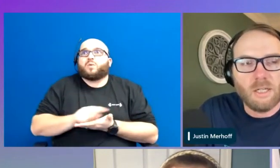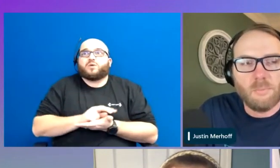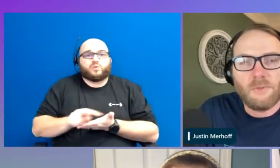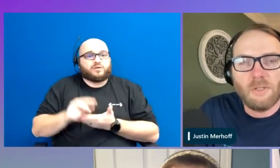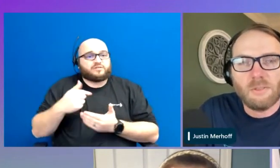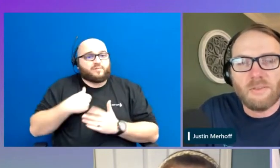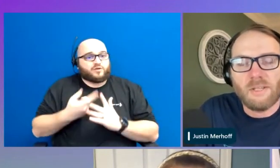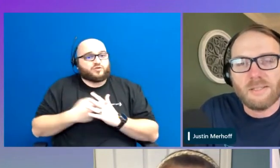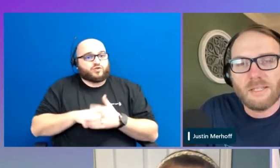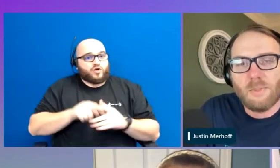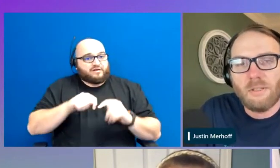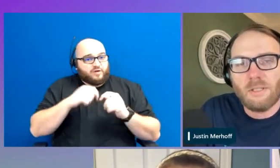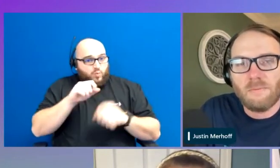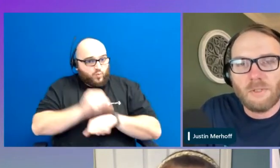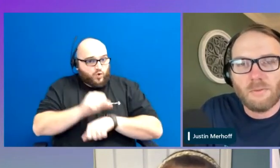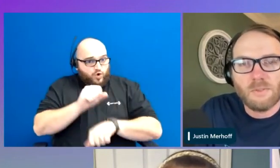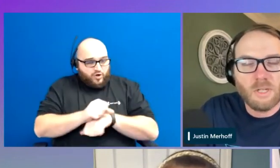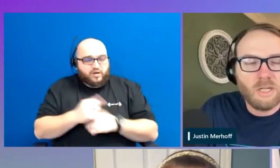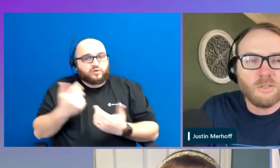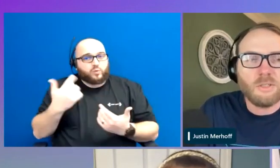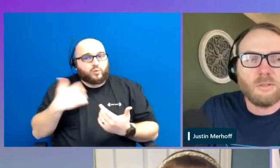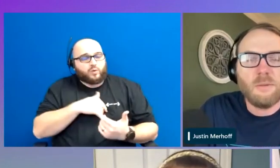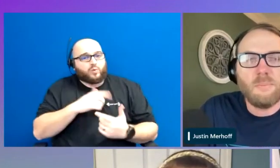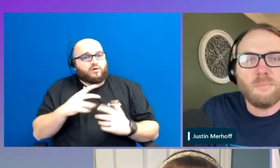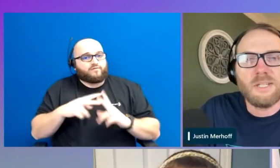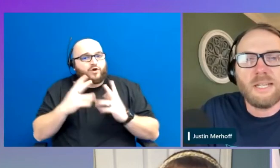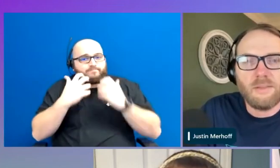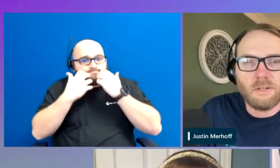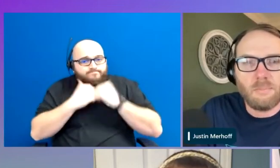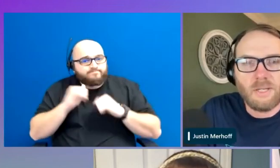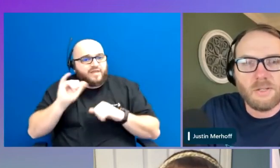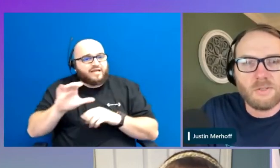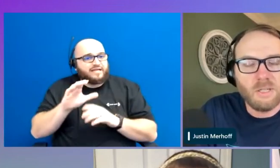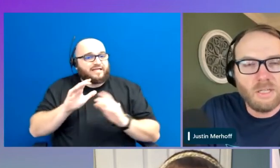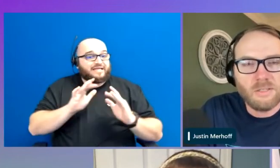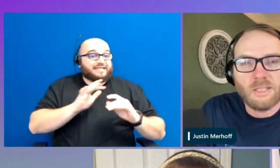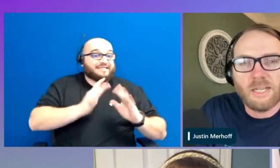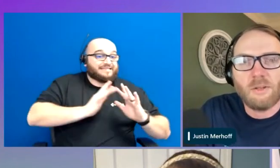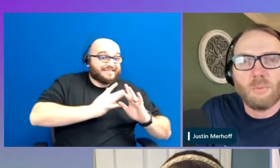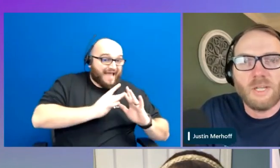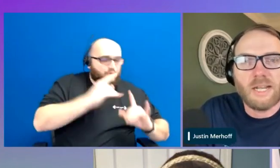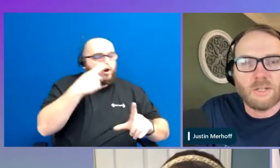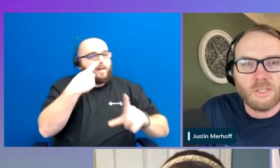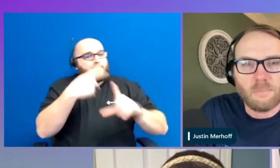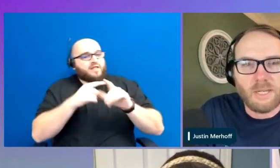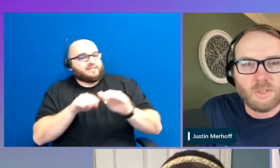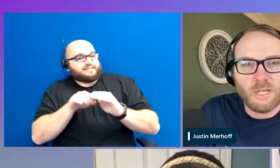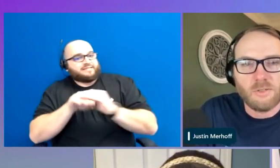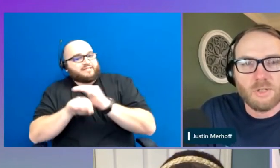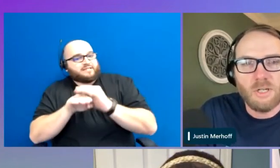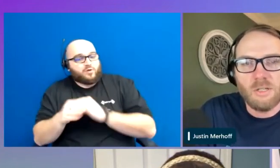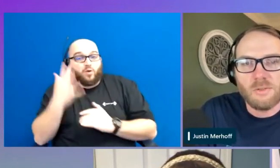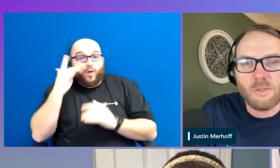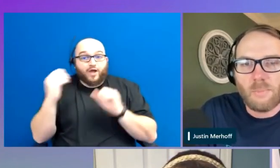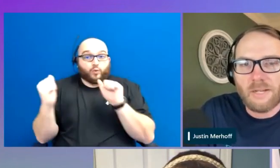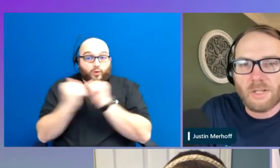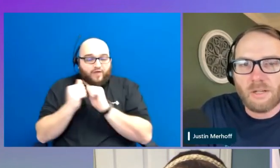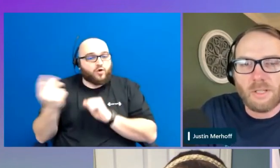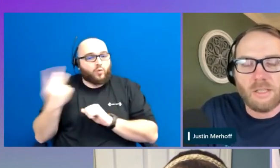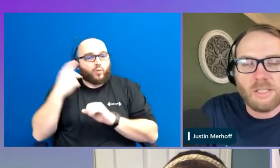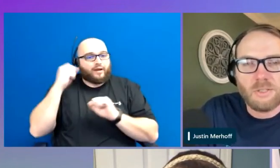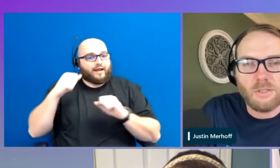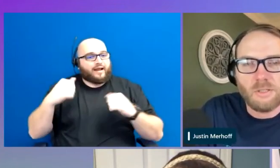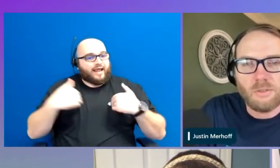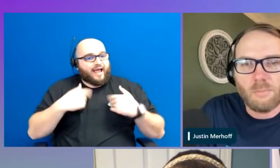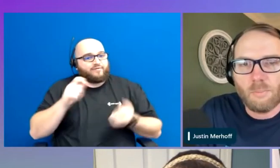cybersecurity field and the accessibility fields to come together, because together we can actually make change. So Patrick,